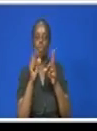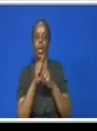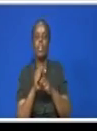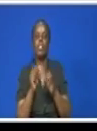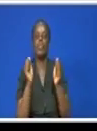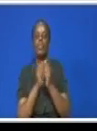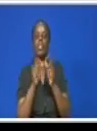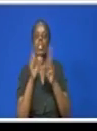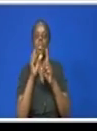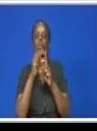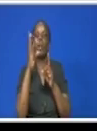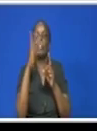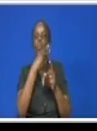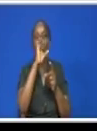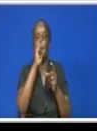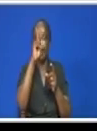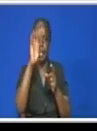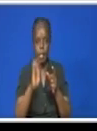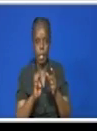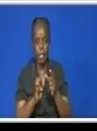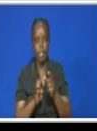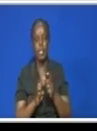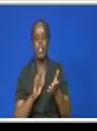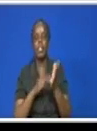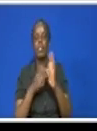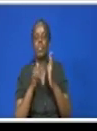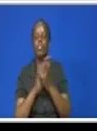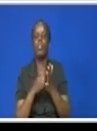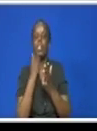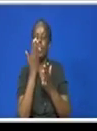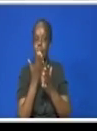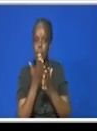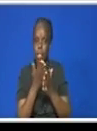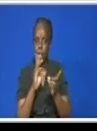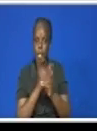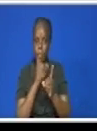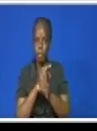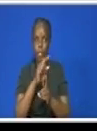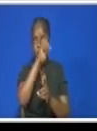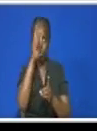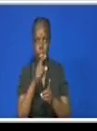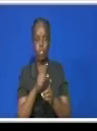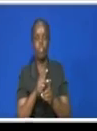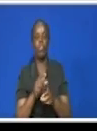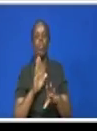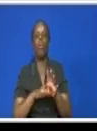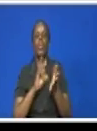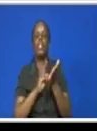while or whereas, then it means that you'll be answering the question on defining the